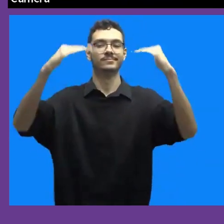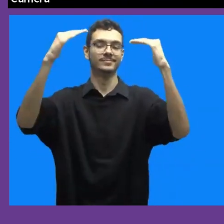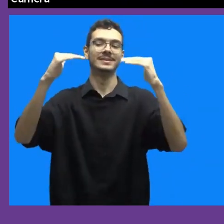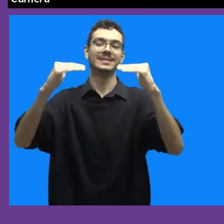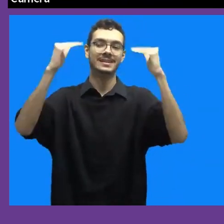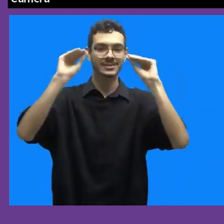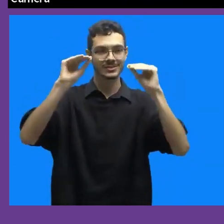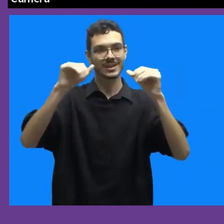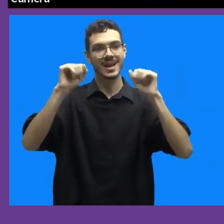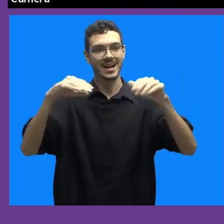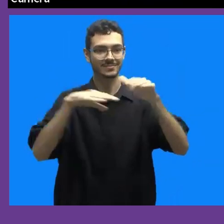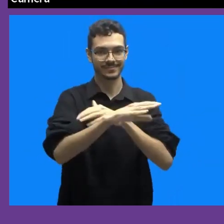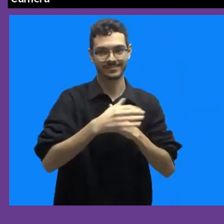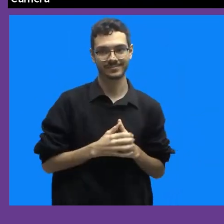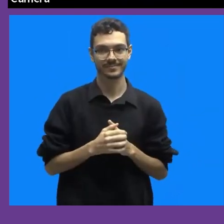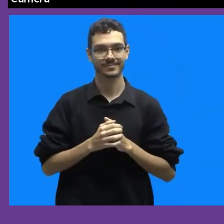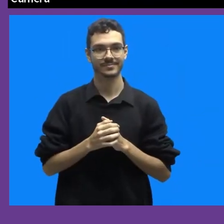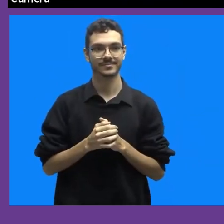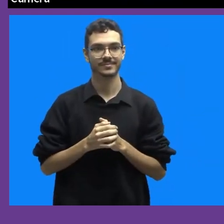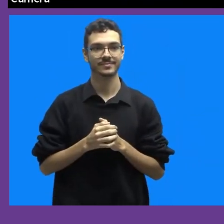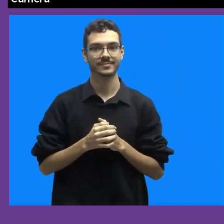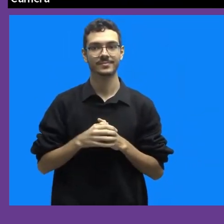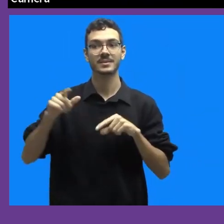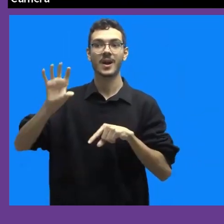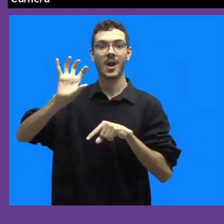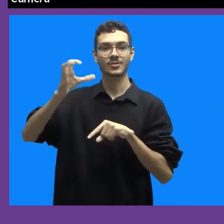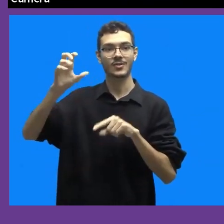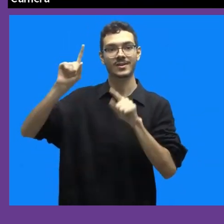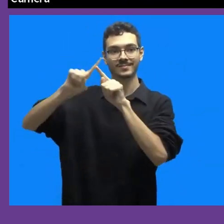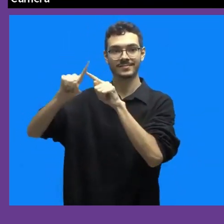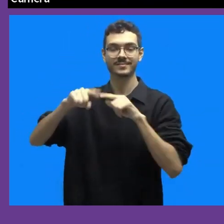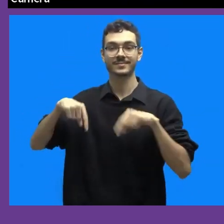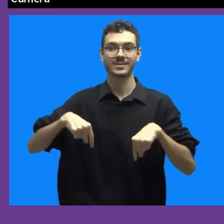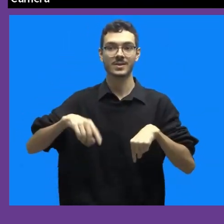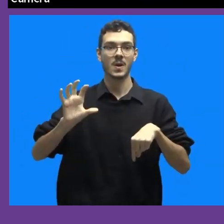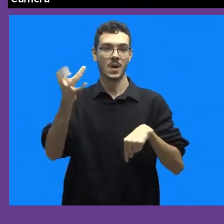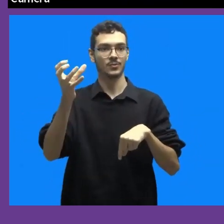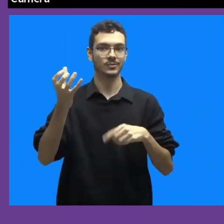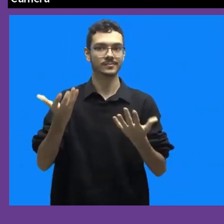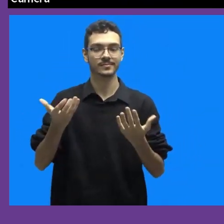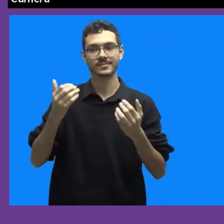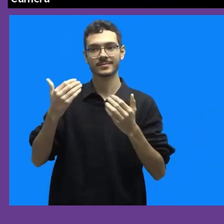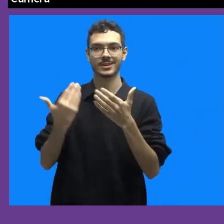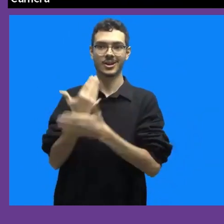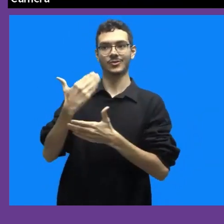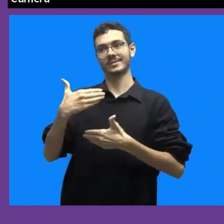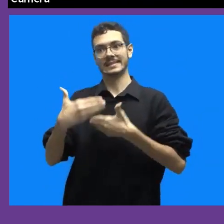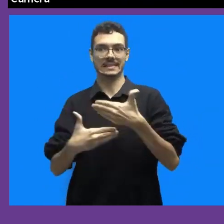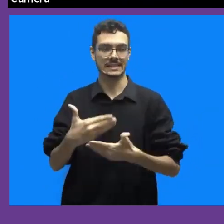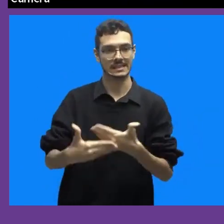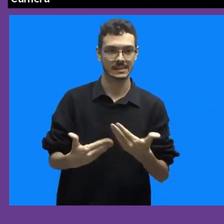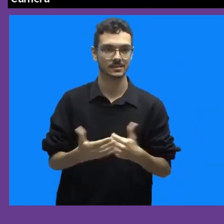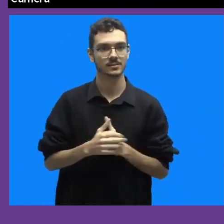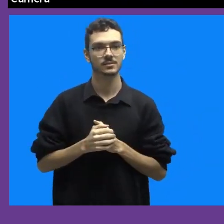design for the extremes, we inspire the mainstream, and that is also true. So searching for